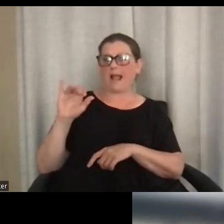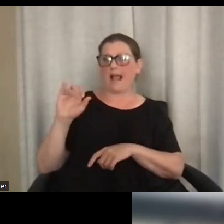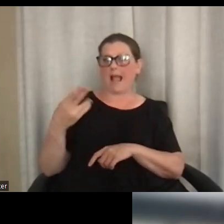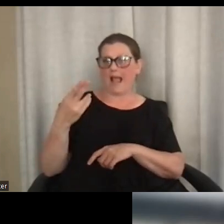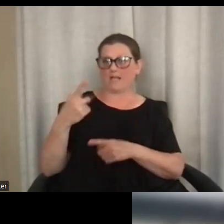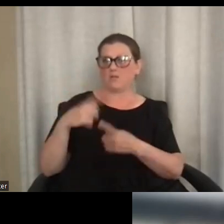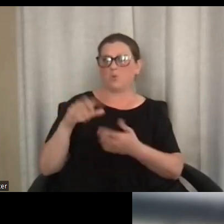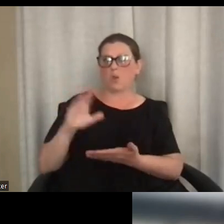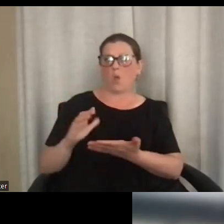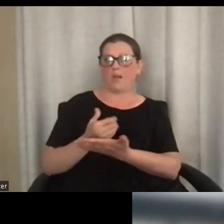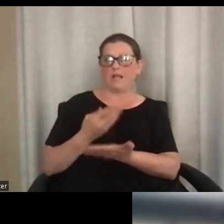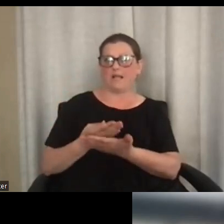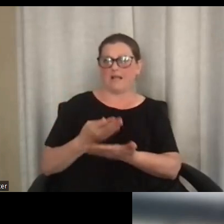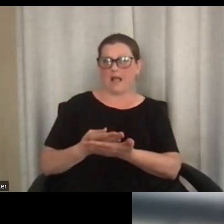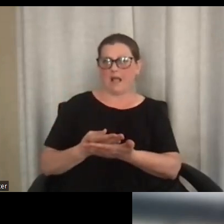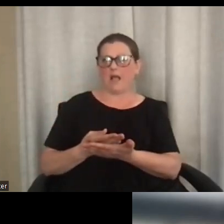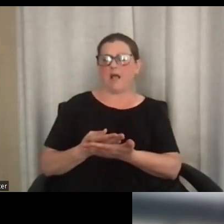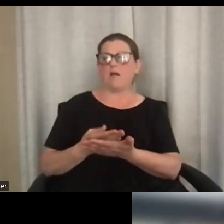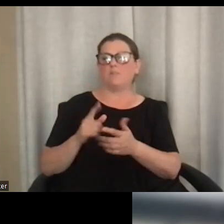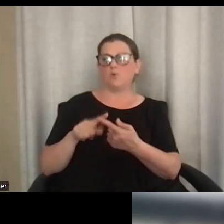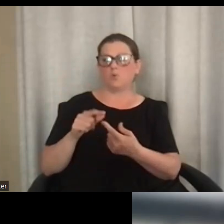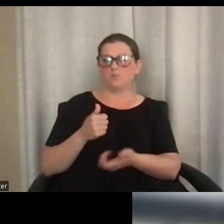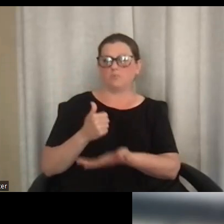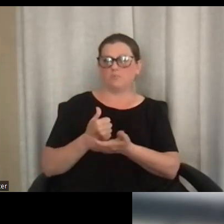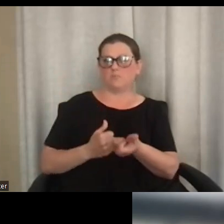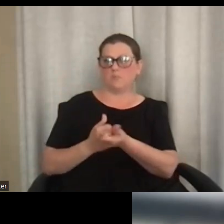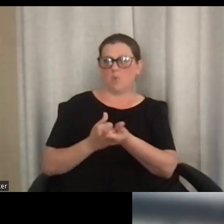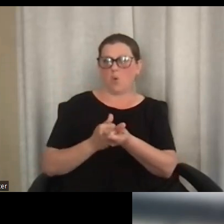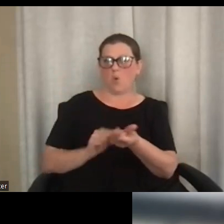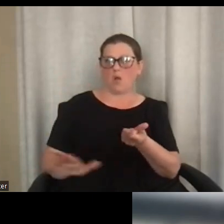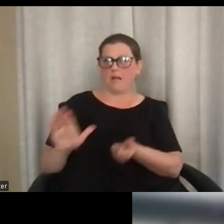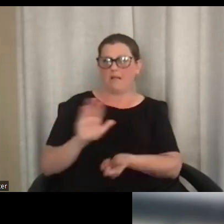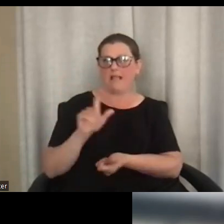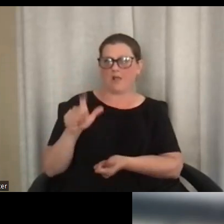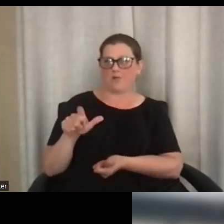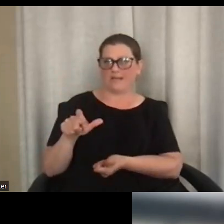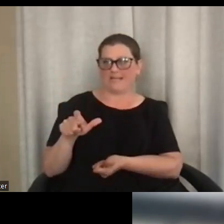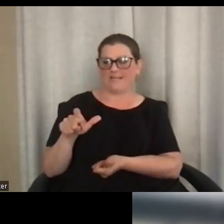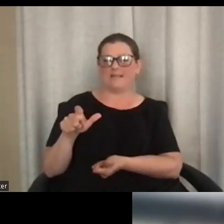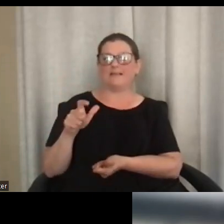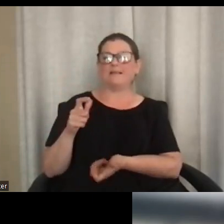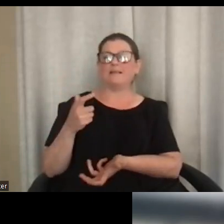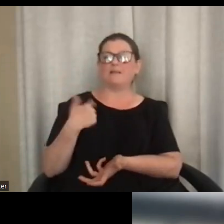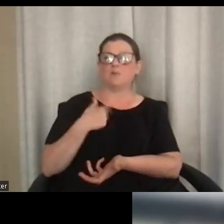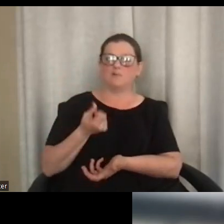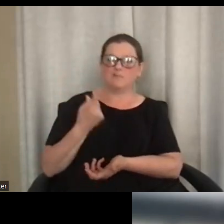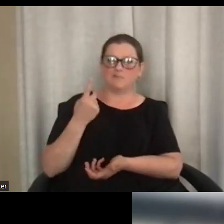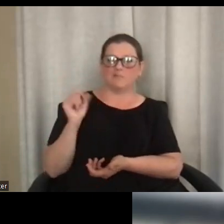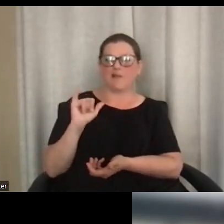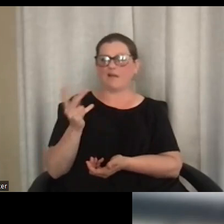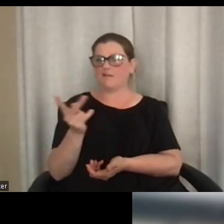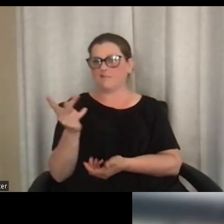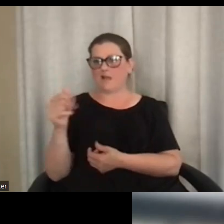to low-income families as a way to support their needs. And we kind of understand that, like Lindsay and Claudia were talking